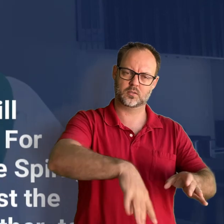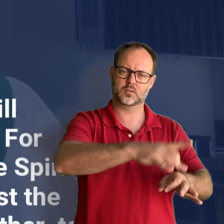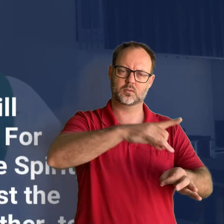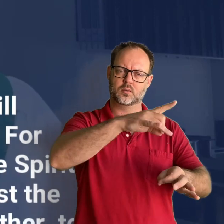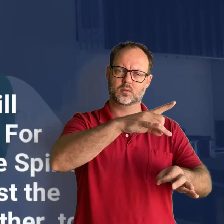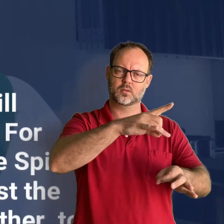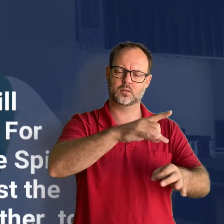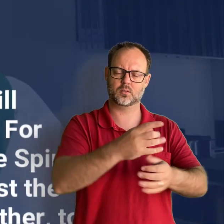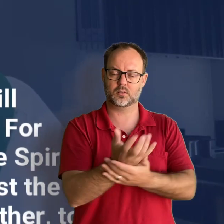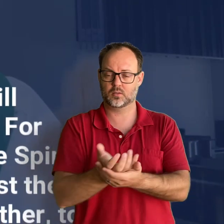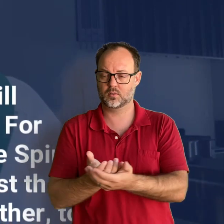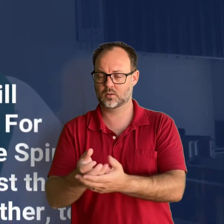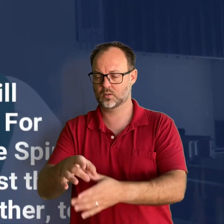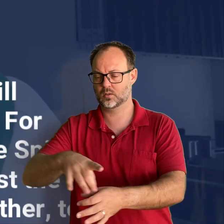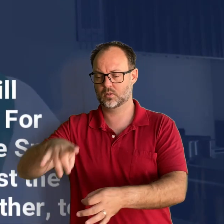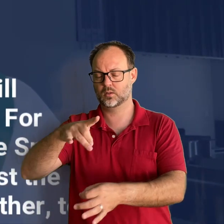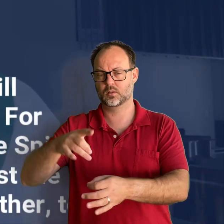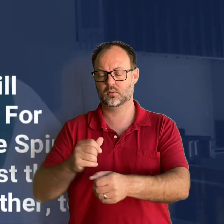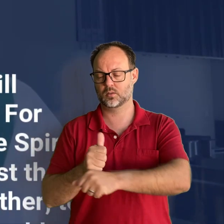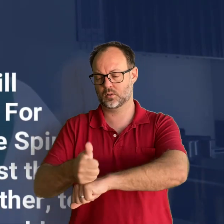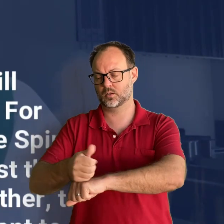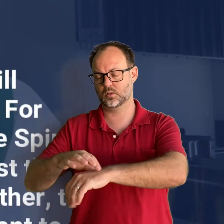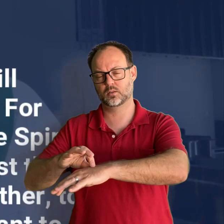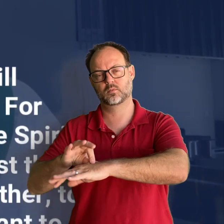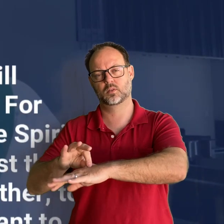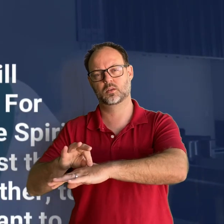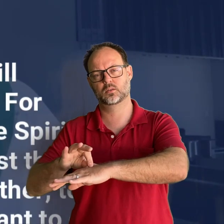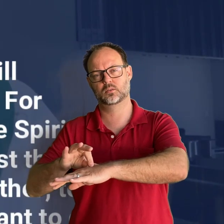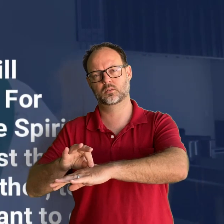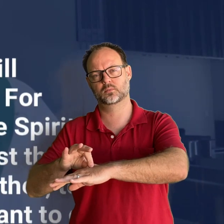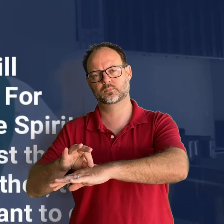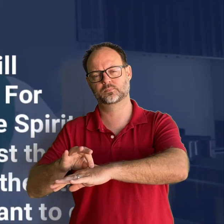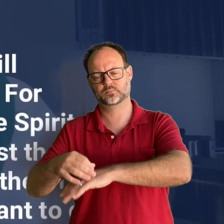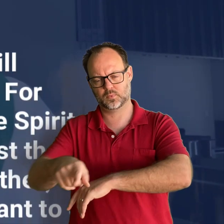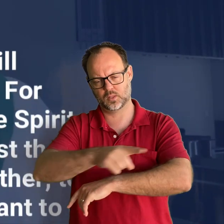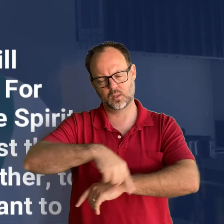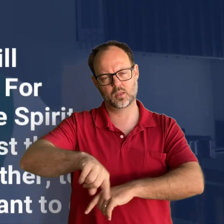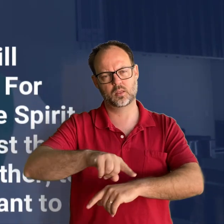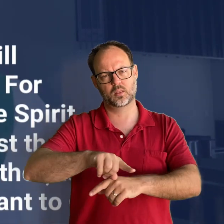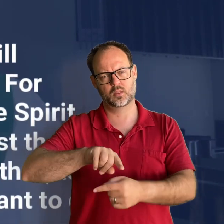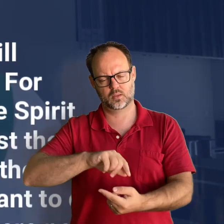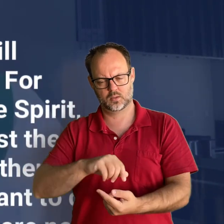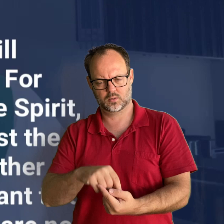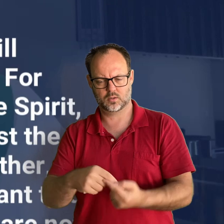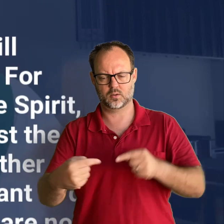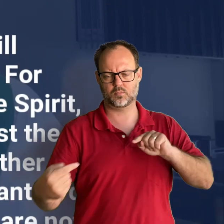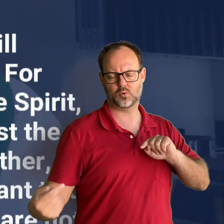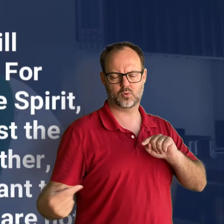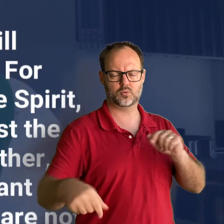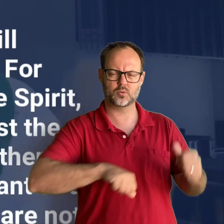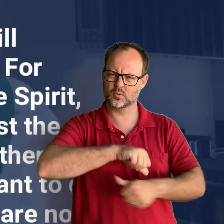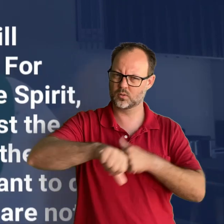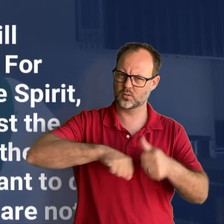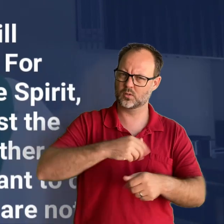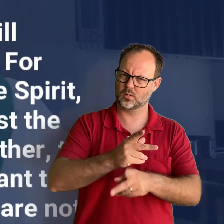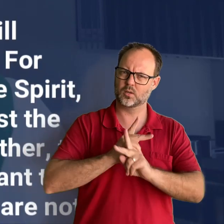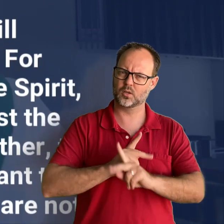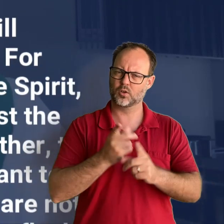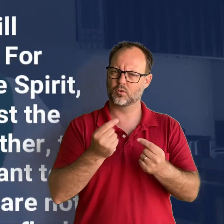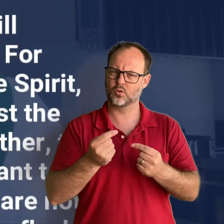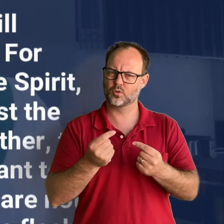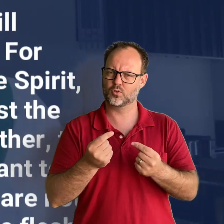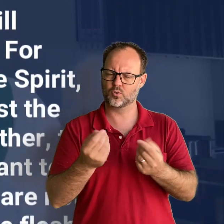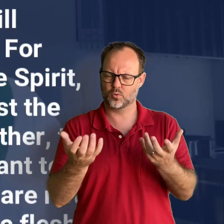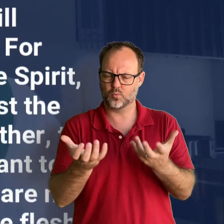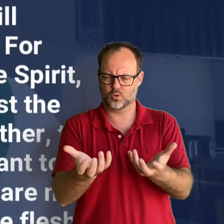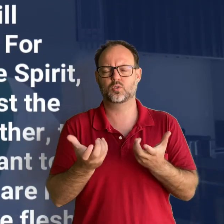Spirit, and the desires of the Spirit are against the flesh. For these are opposed to each other, to keep you from